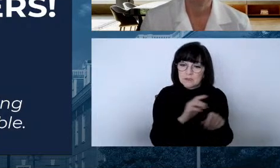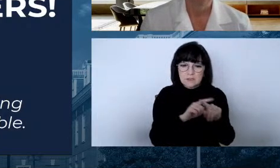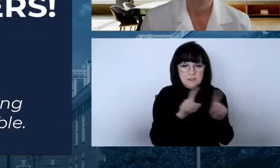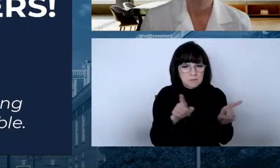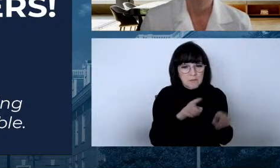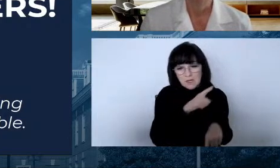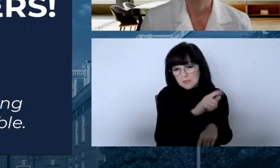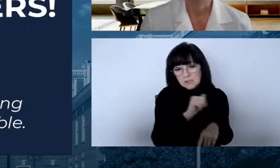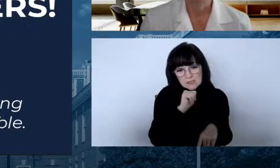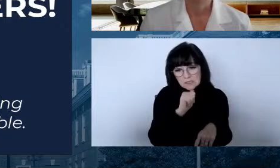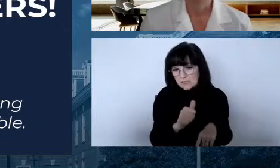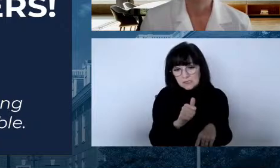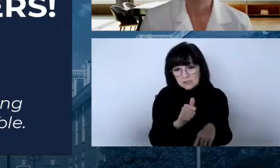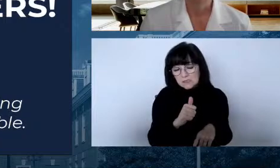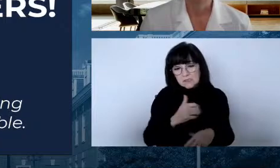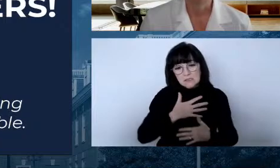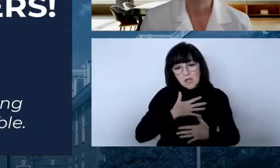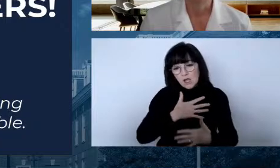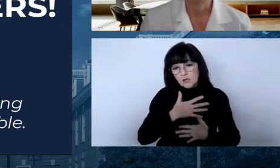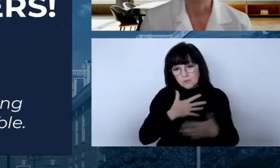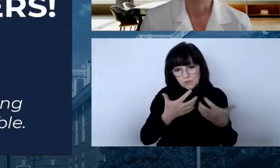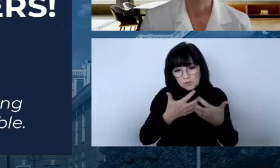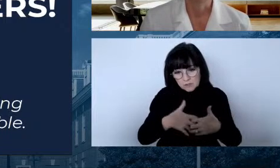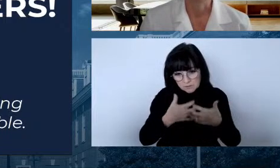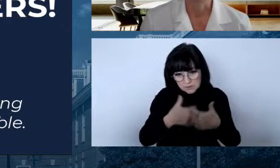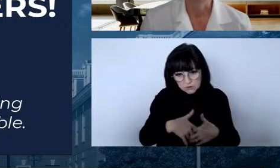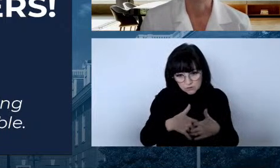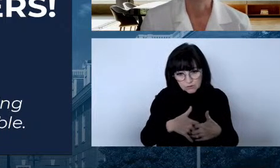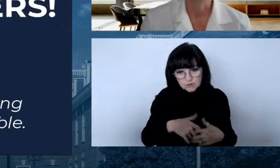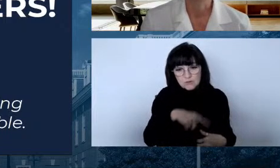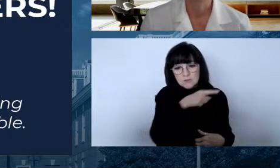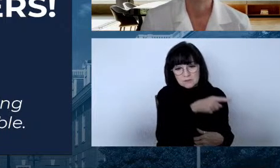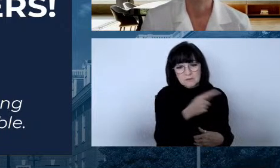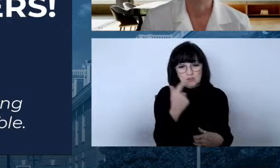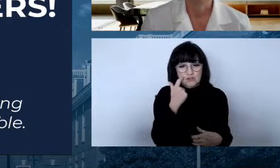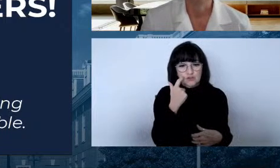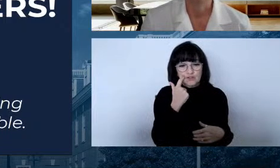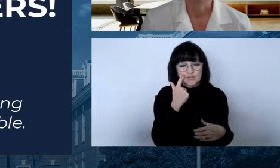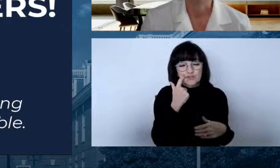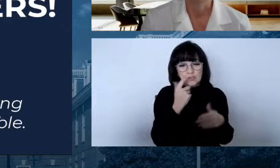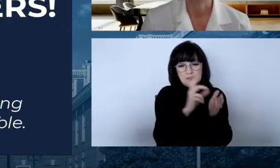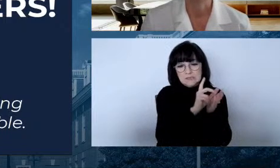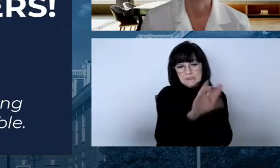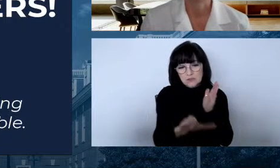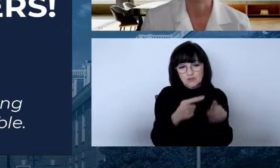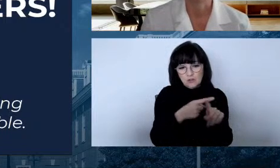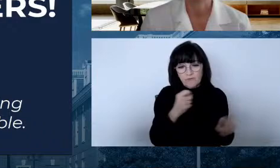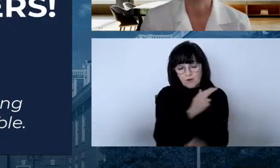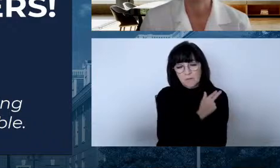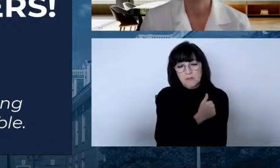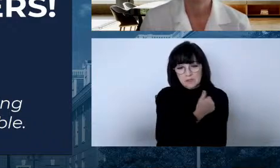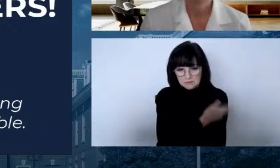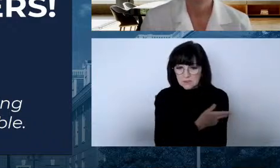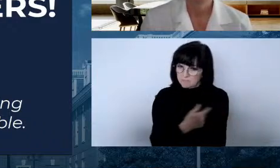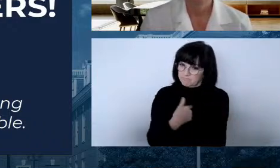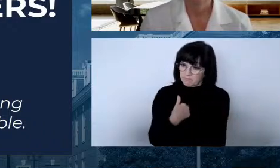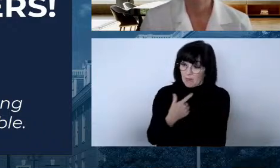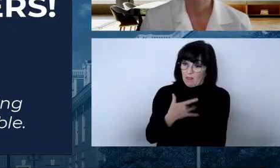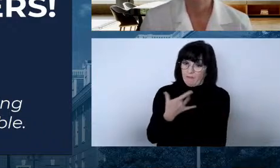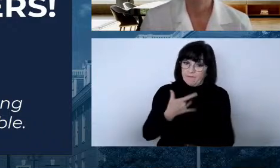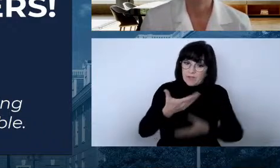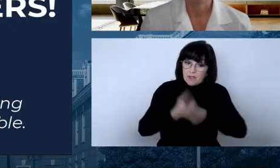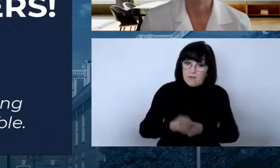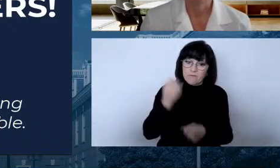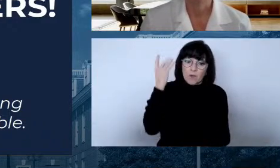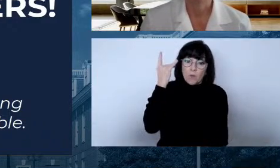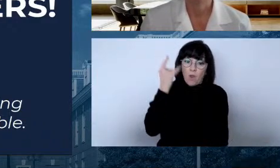not in the ICU, and she is thankfully been discharged from the hospital. And I believe that is because she was vaccinated.